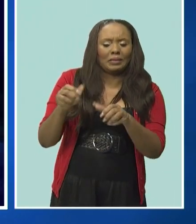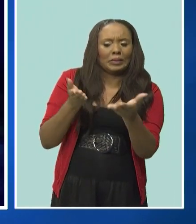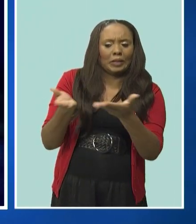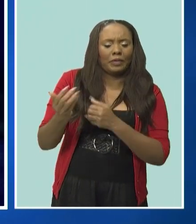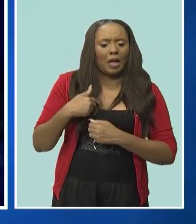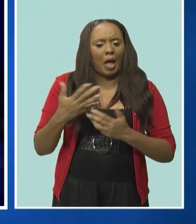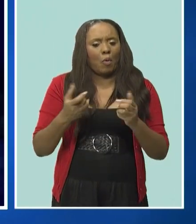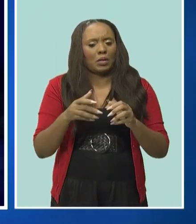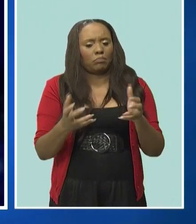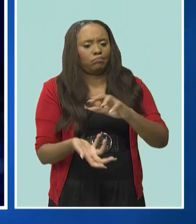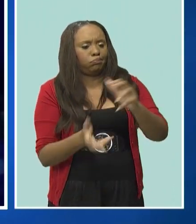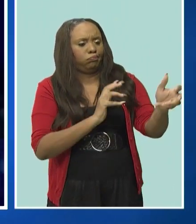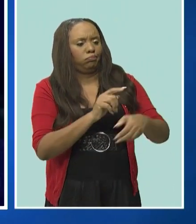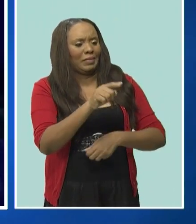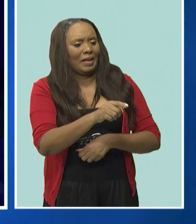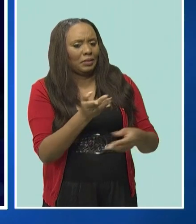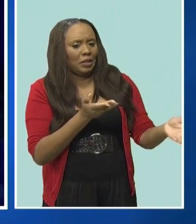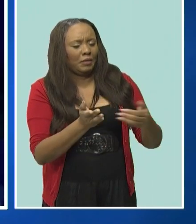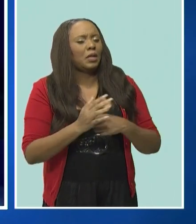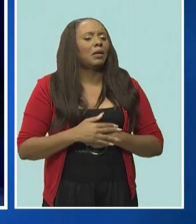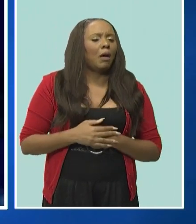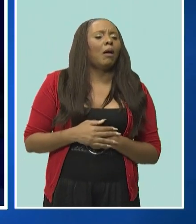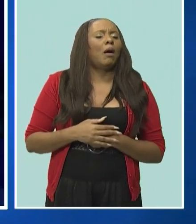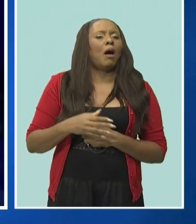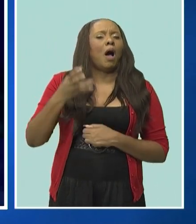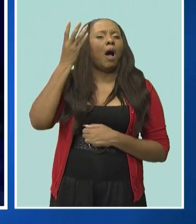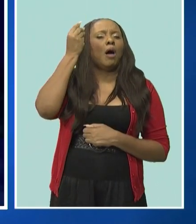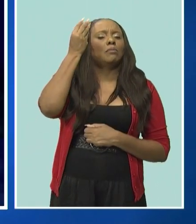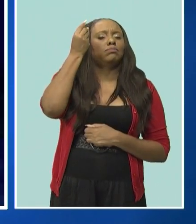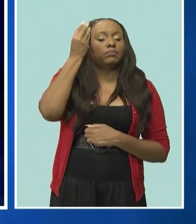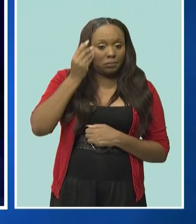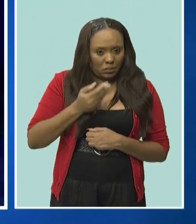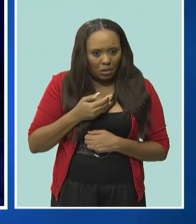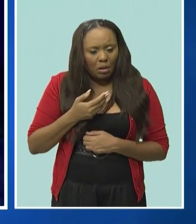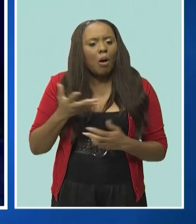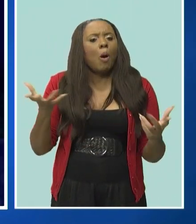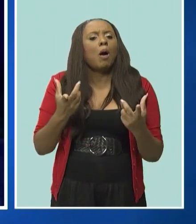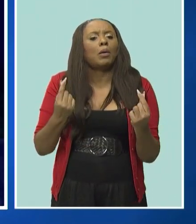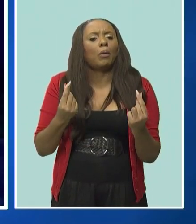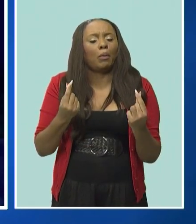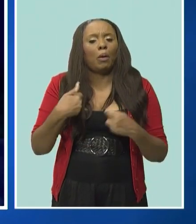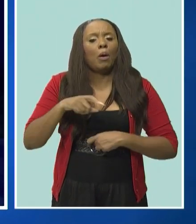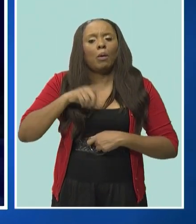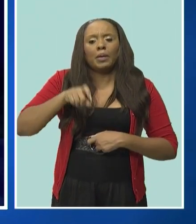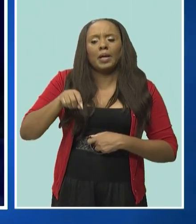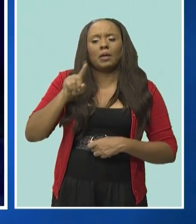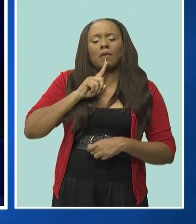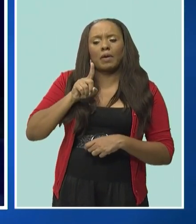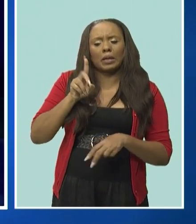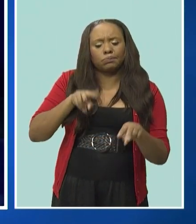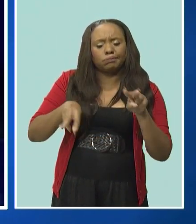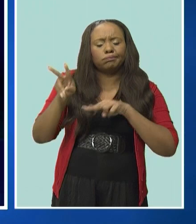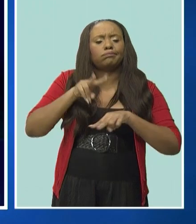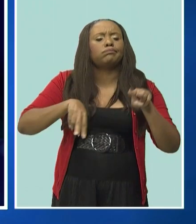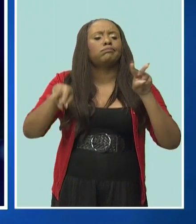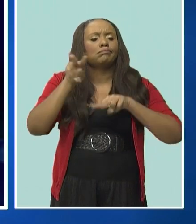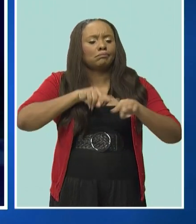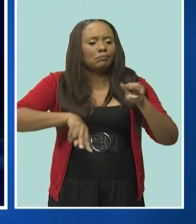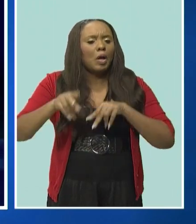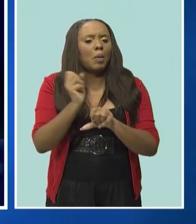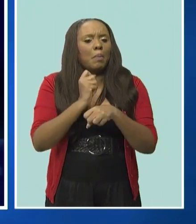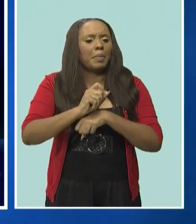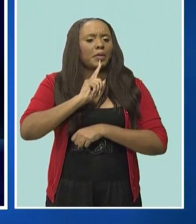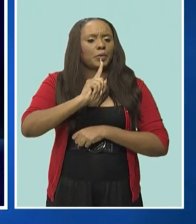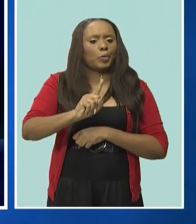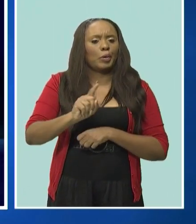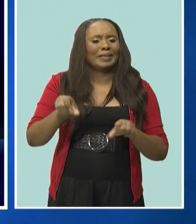organization, or disrupt even a government. So it is one of those things that requires around-the-clock monitoring, and the government has continued